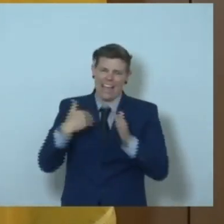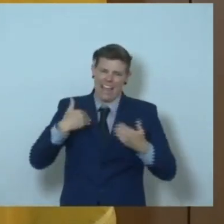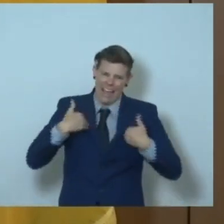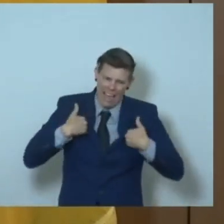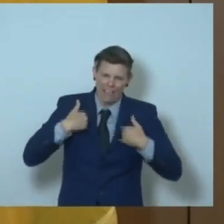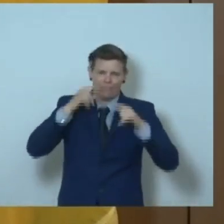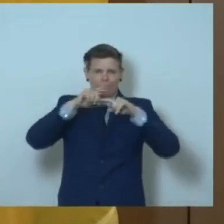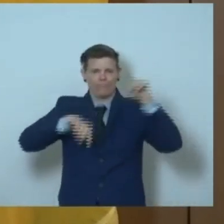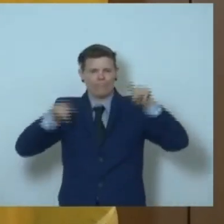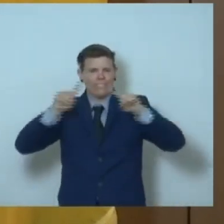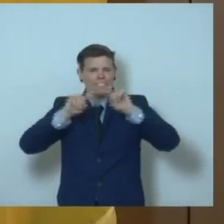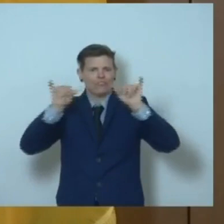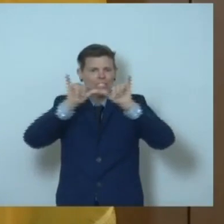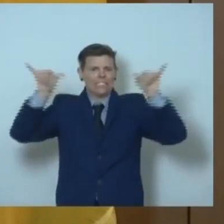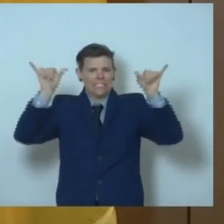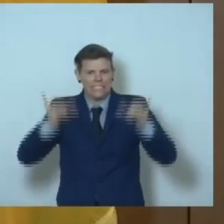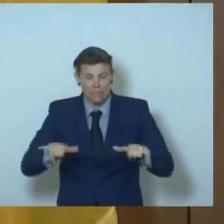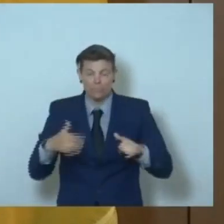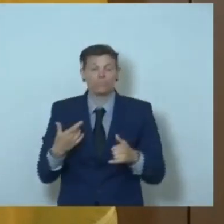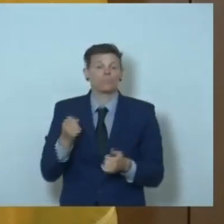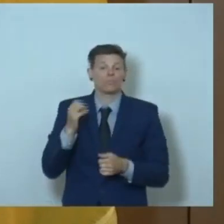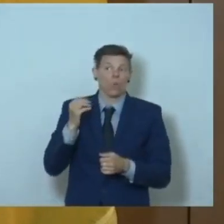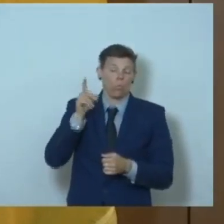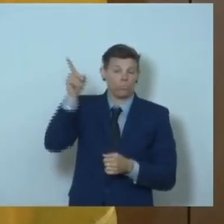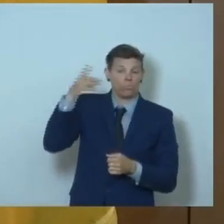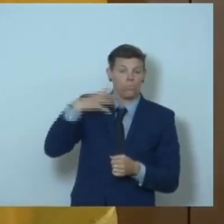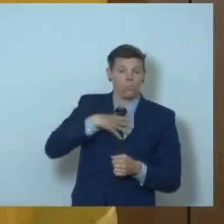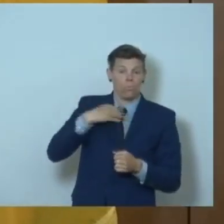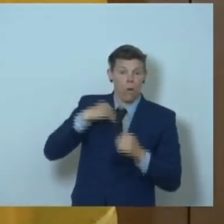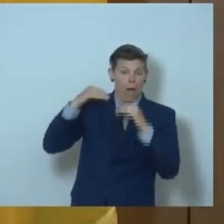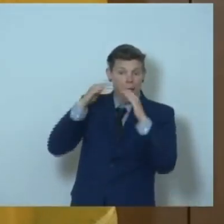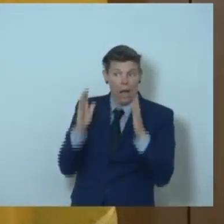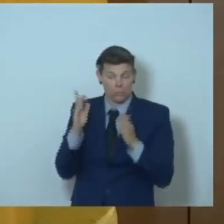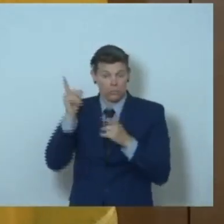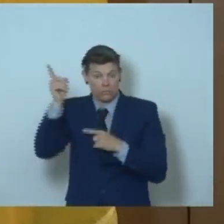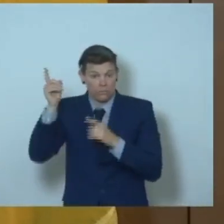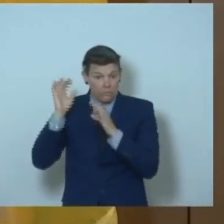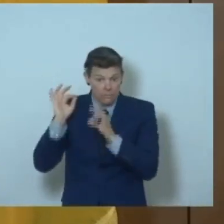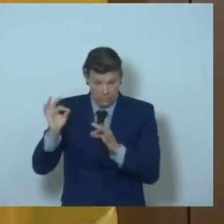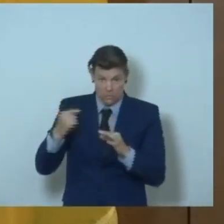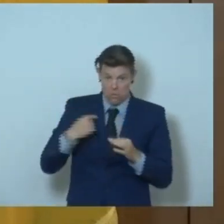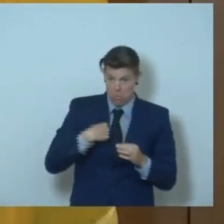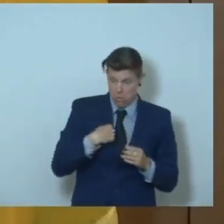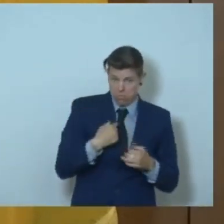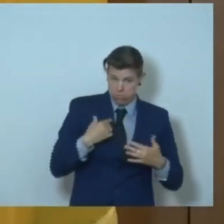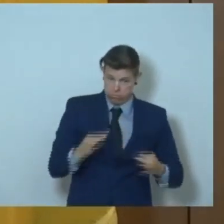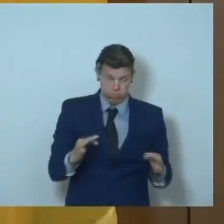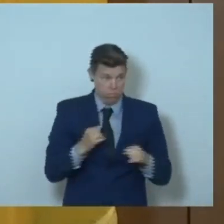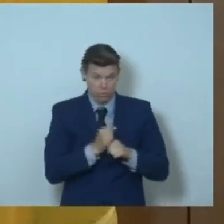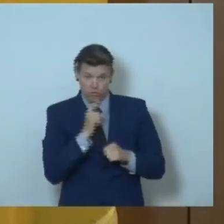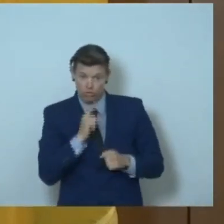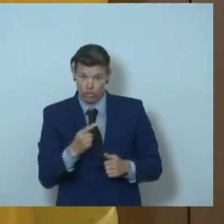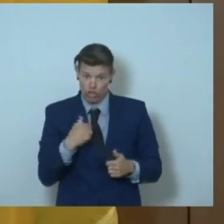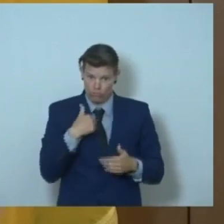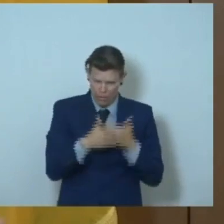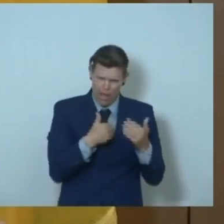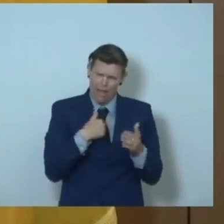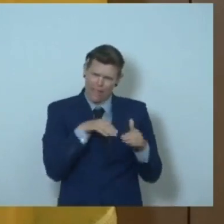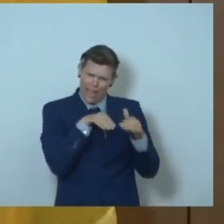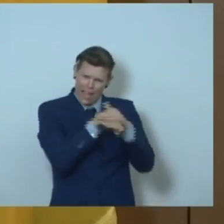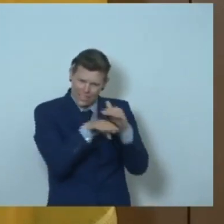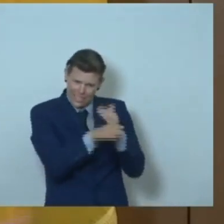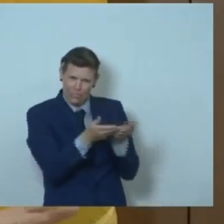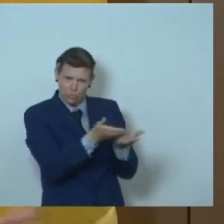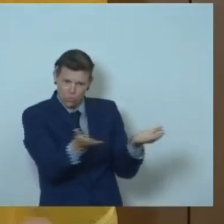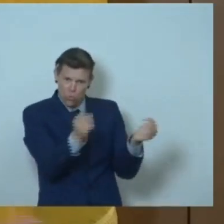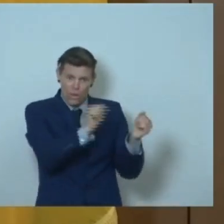a great situation, it is, that we are making sure that we are creating access points in the ways that